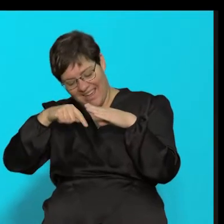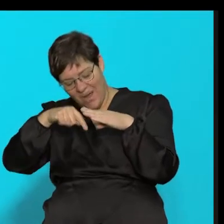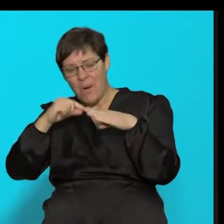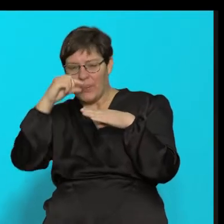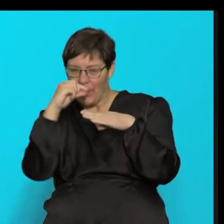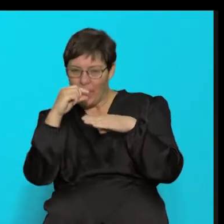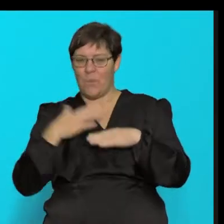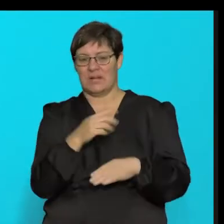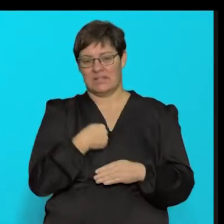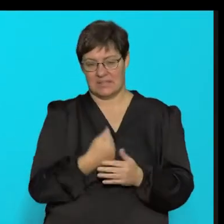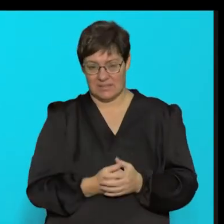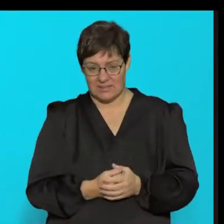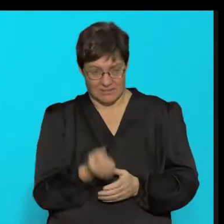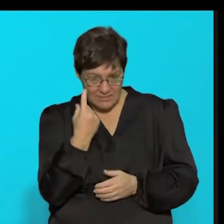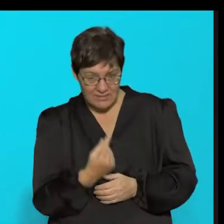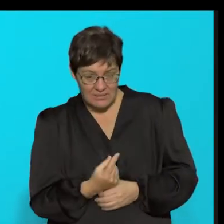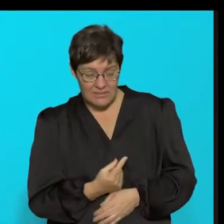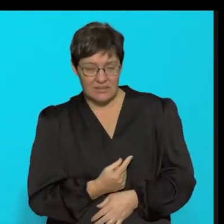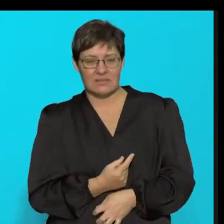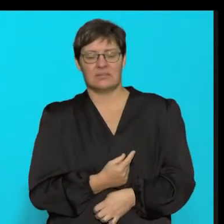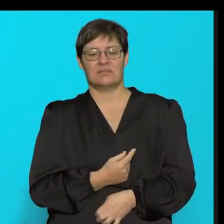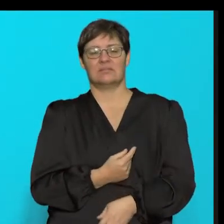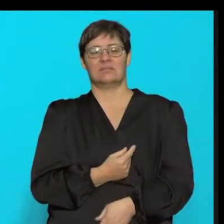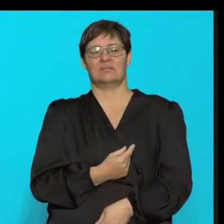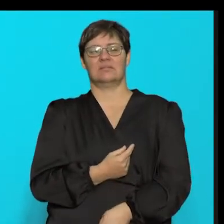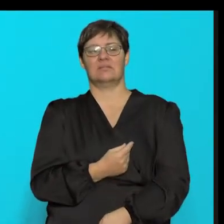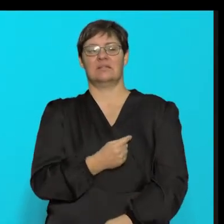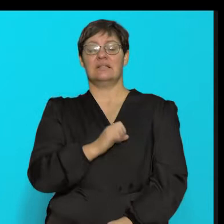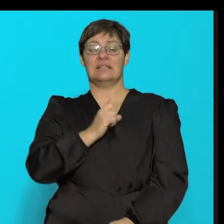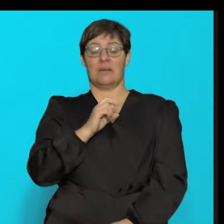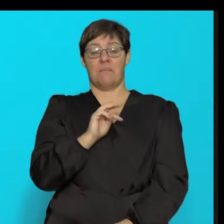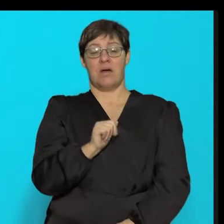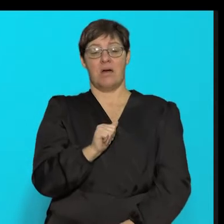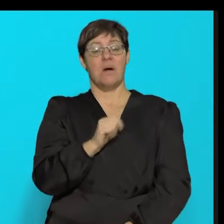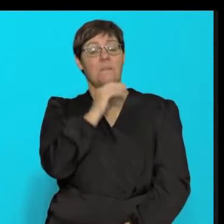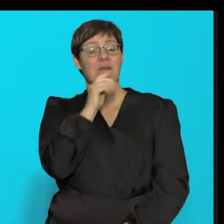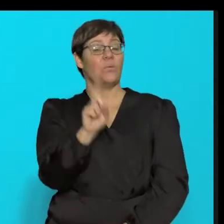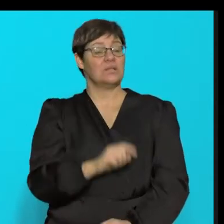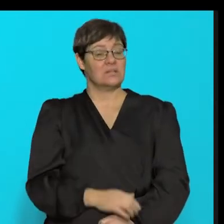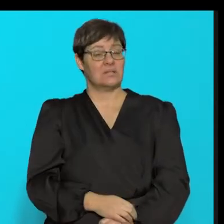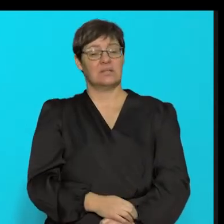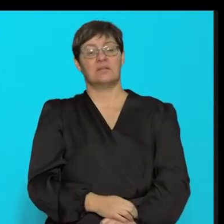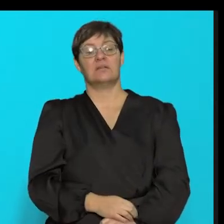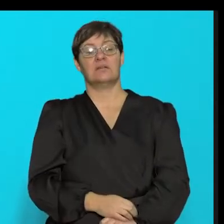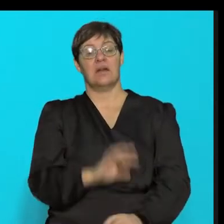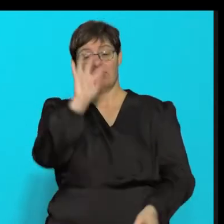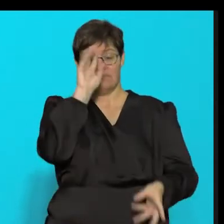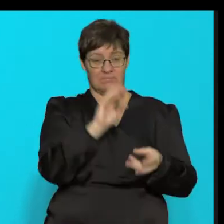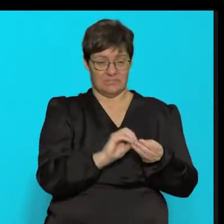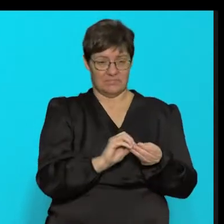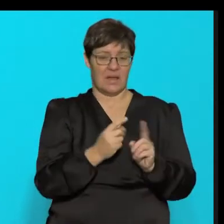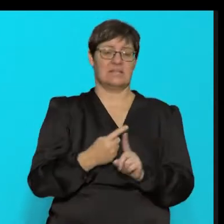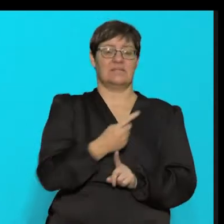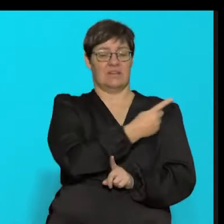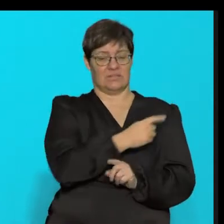it's actually trying to say. Are we together? So sigma, this just means the sum